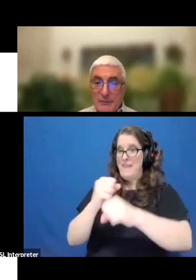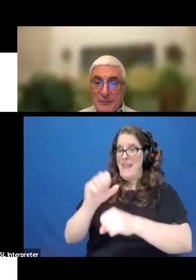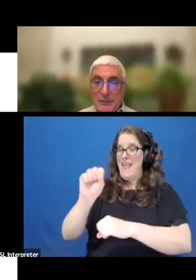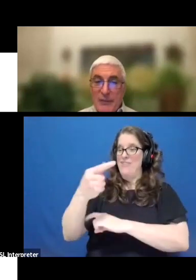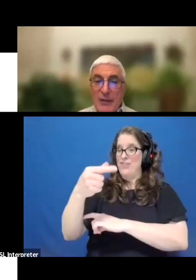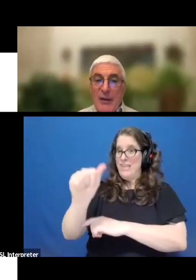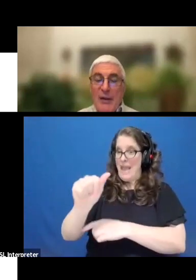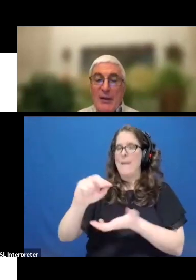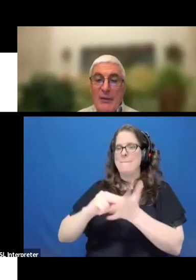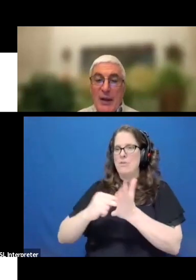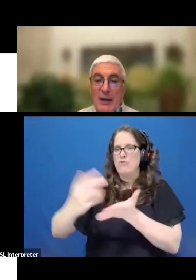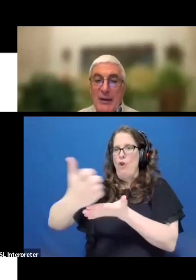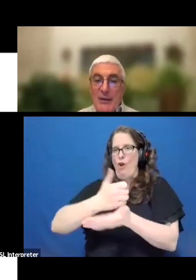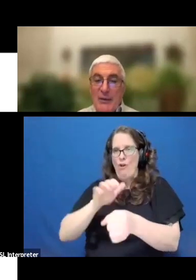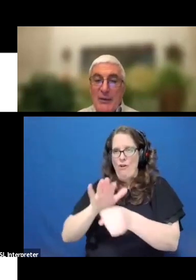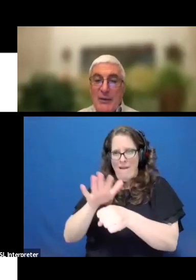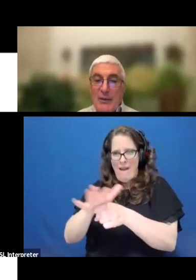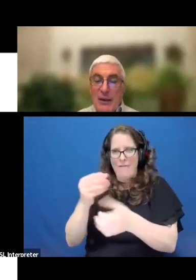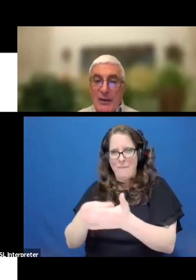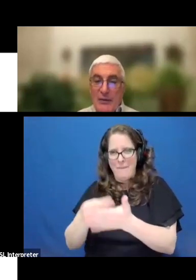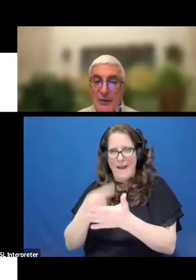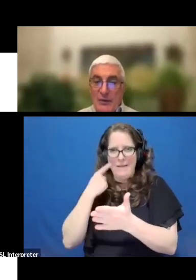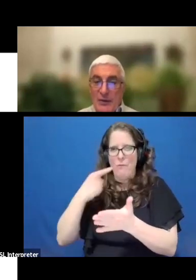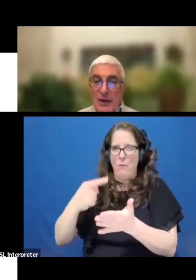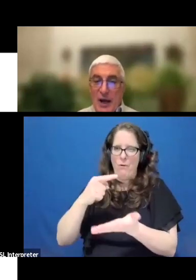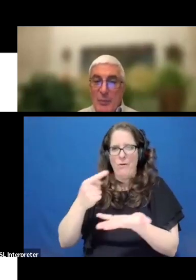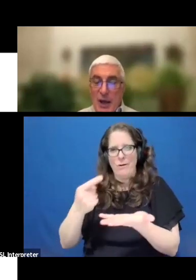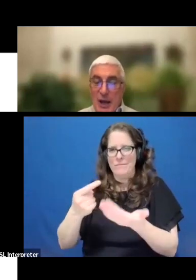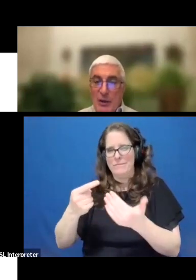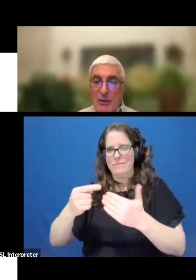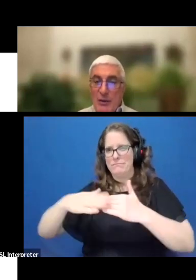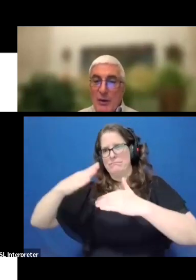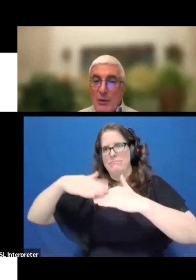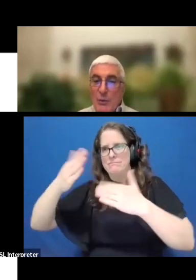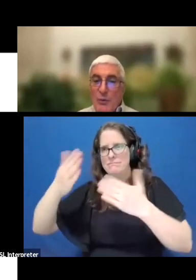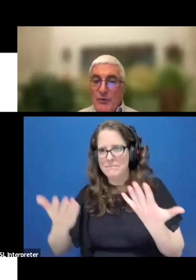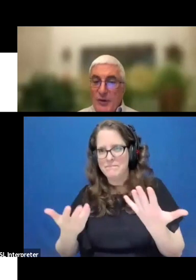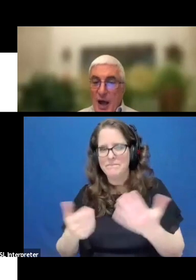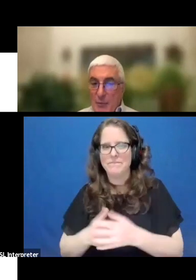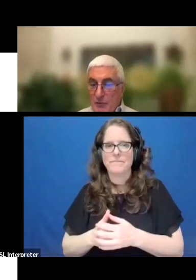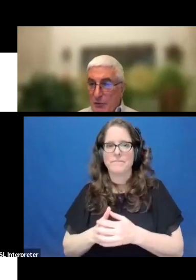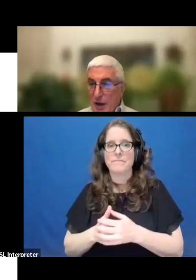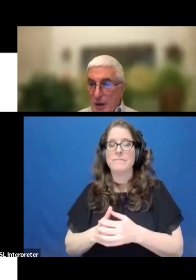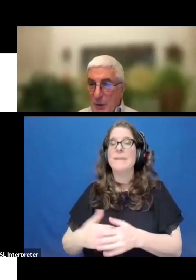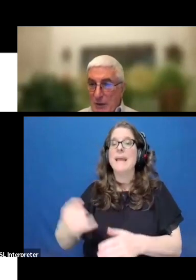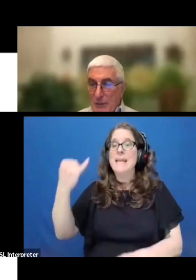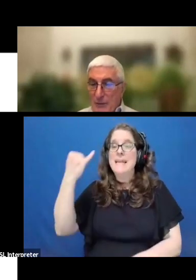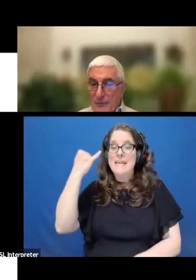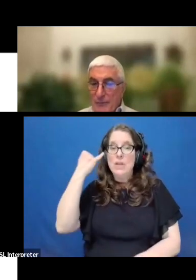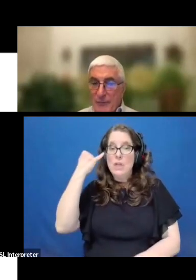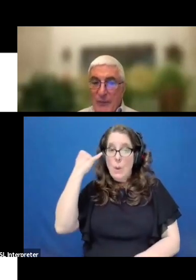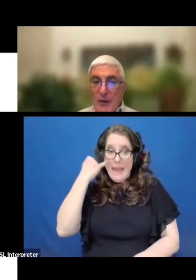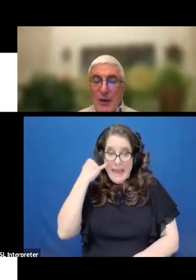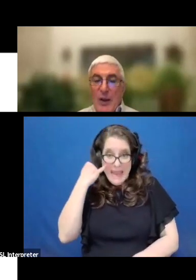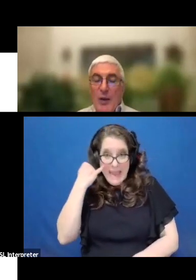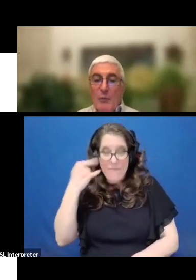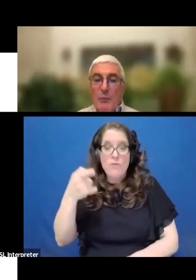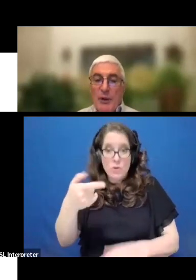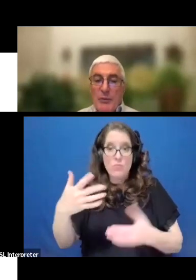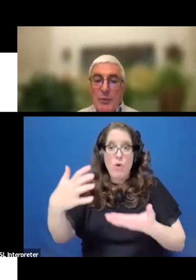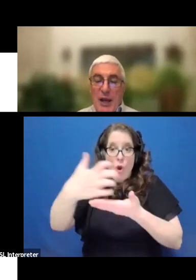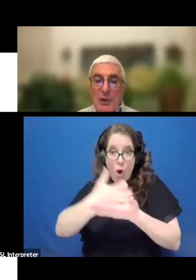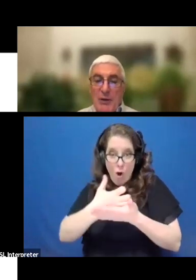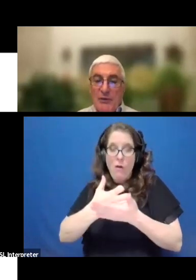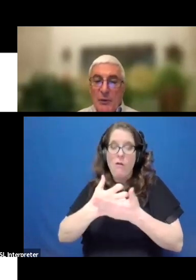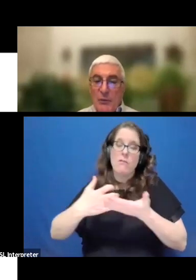short, then the SSDI payment will stop for that month.